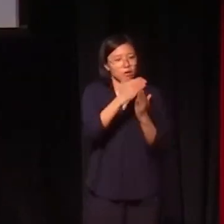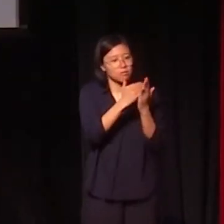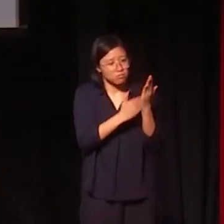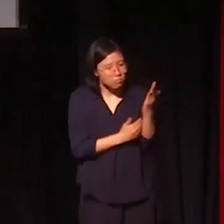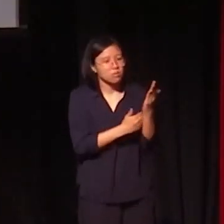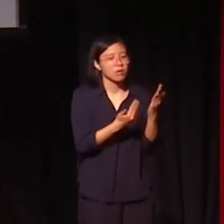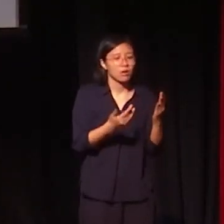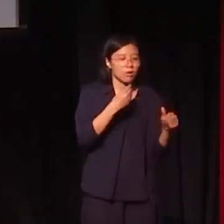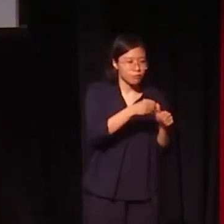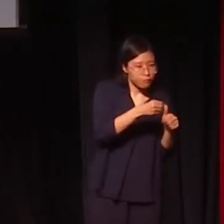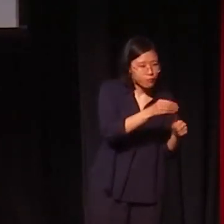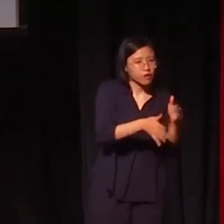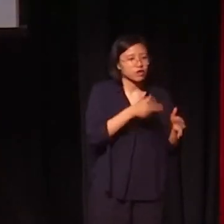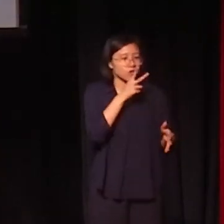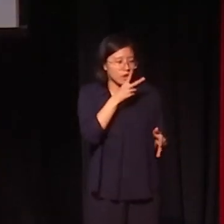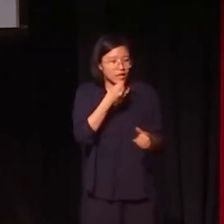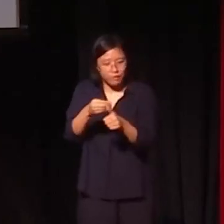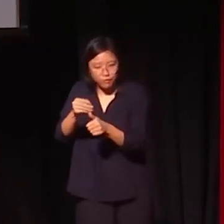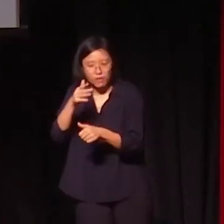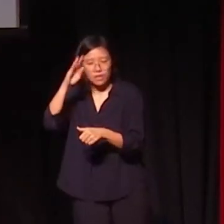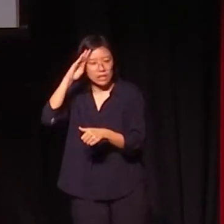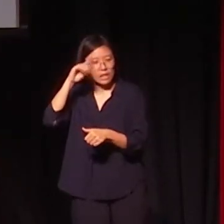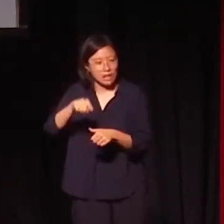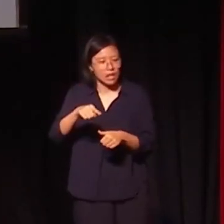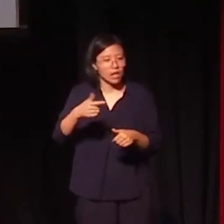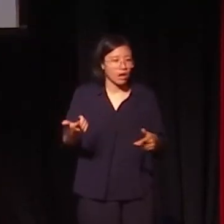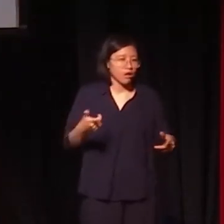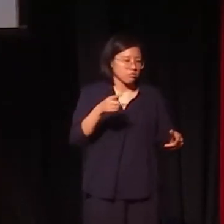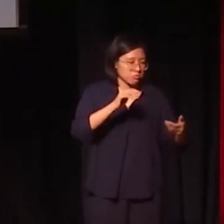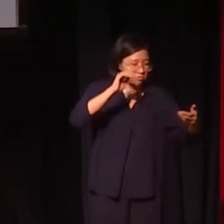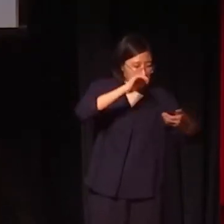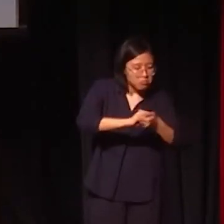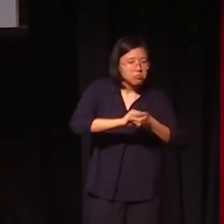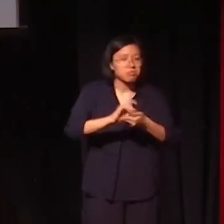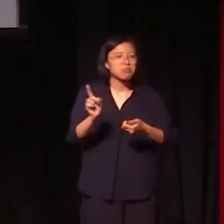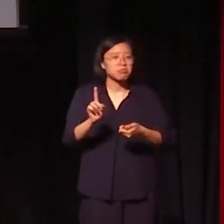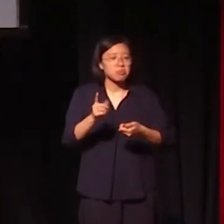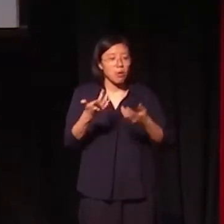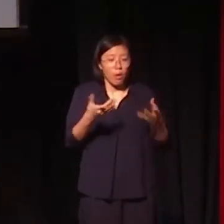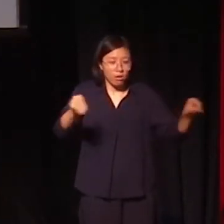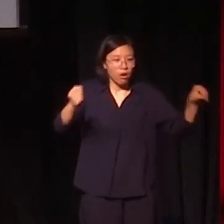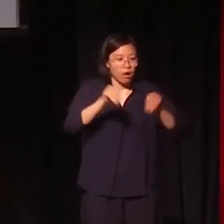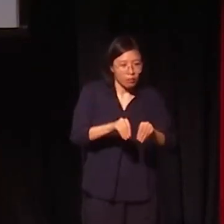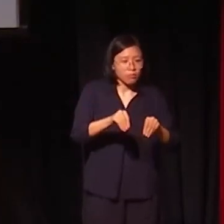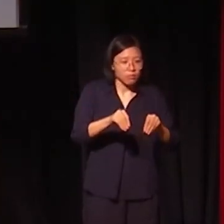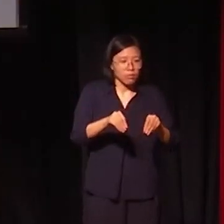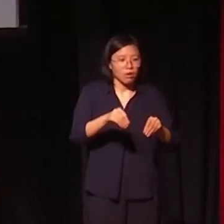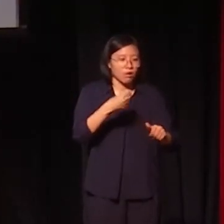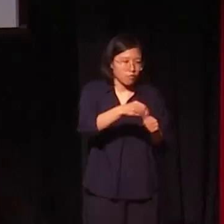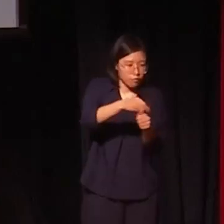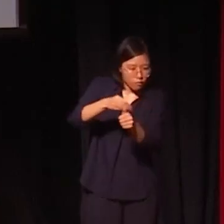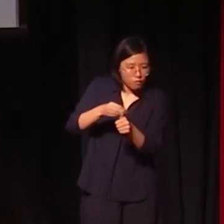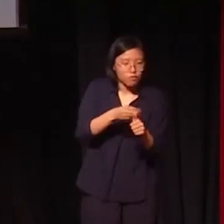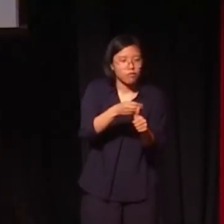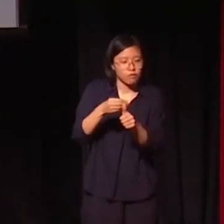training, masterclass training, where we brought interpreters and police officers together to train together and learn from one another. And I think that's